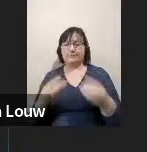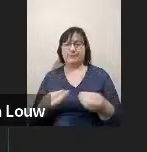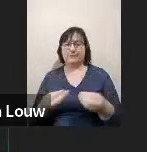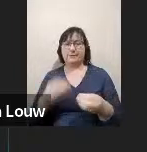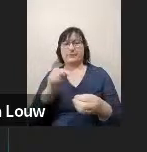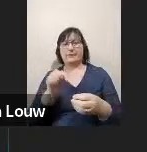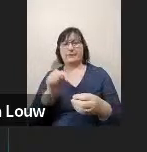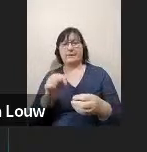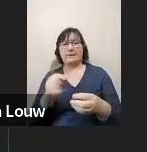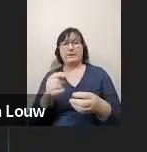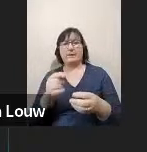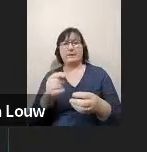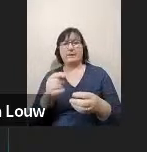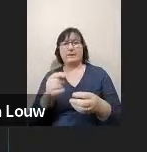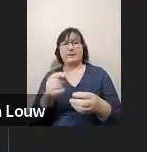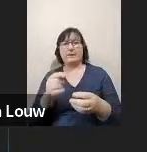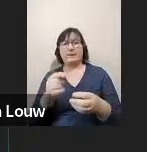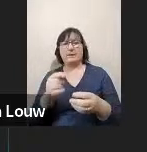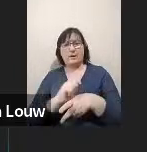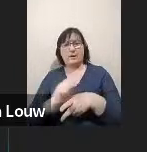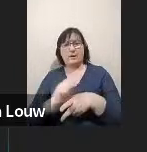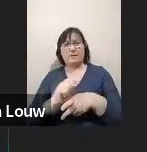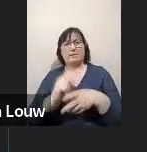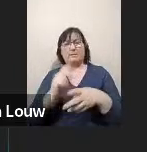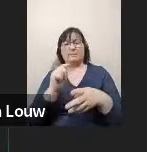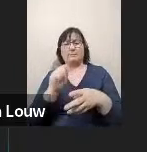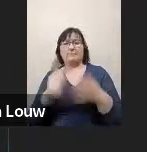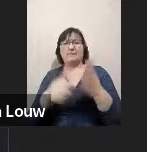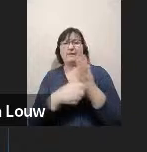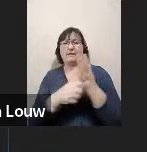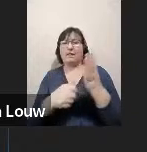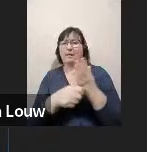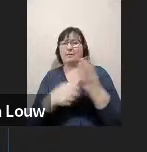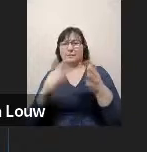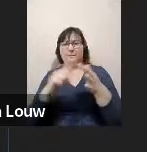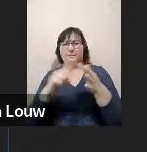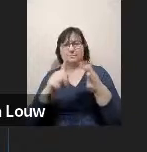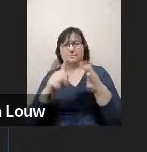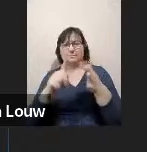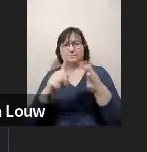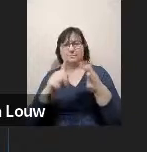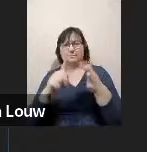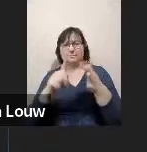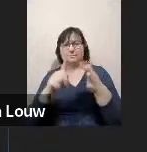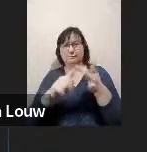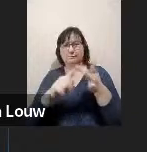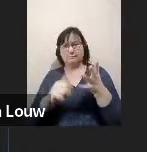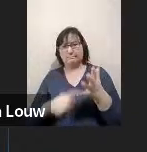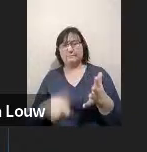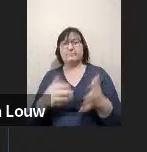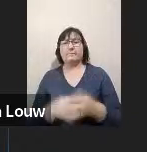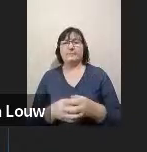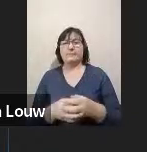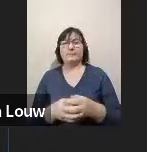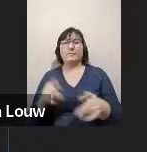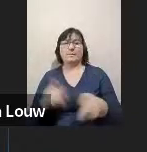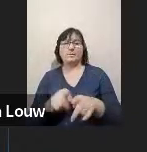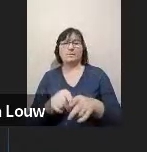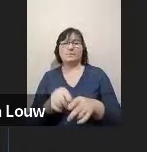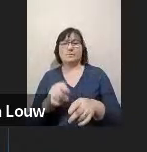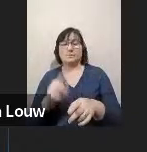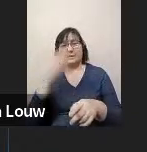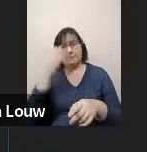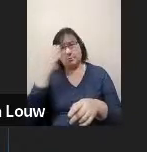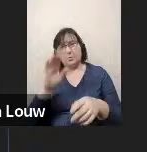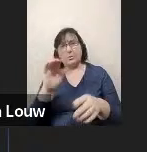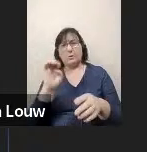pay-as-you-earn. In addition, he is a self-taught e-filing technical expert. In